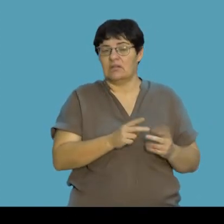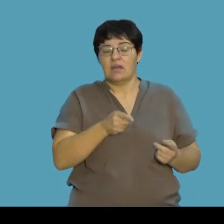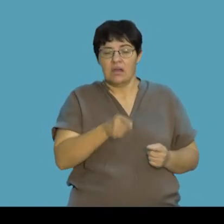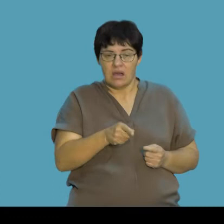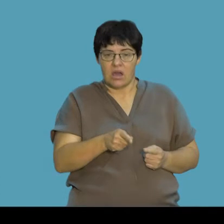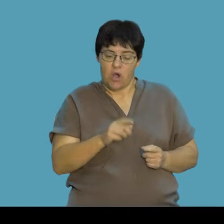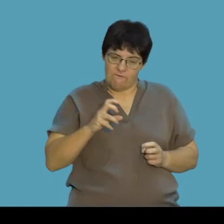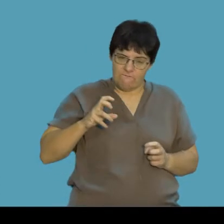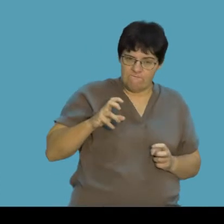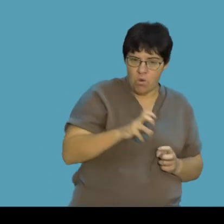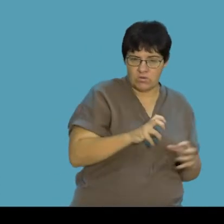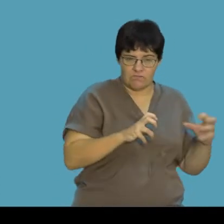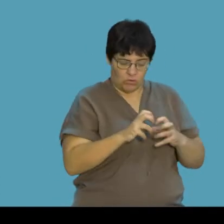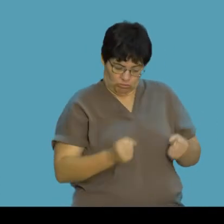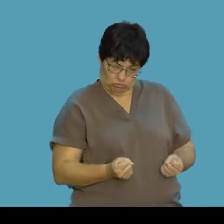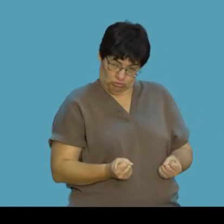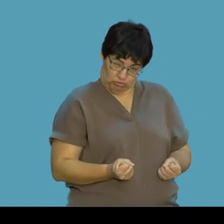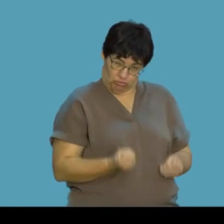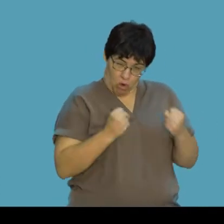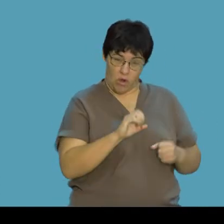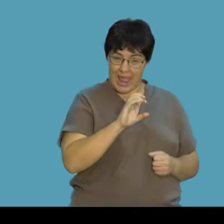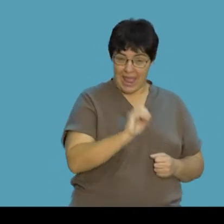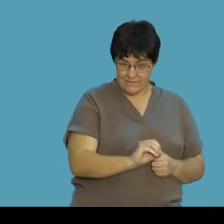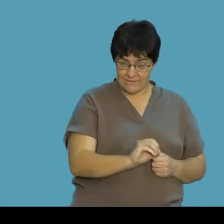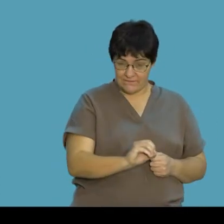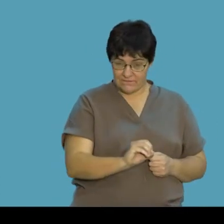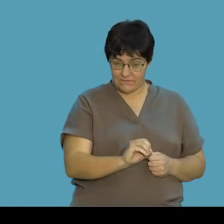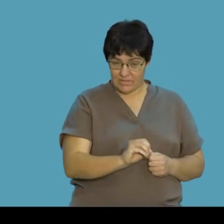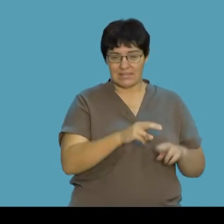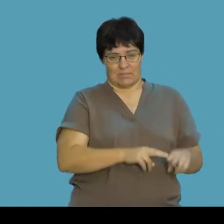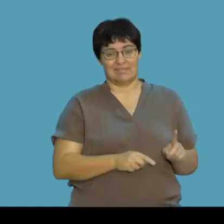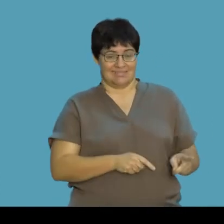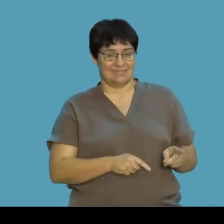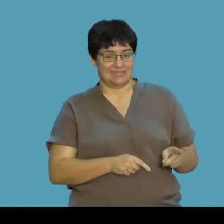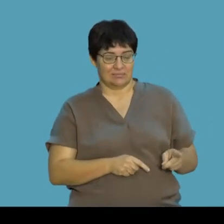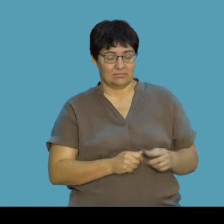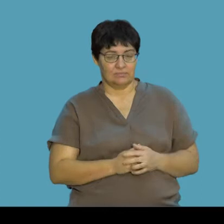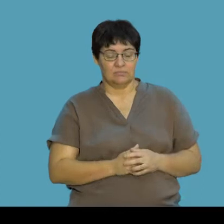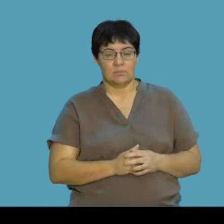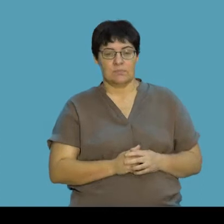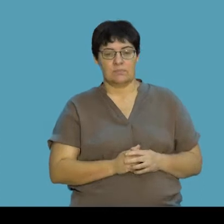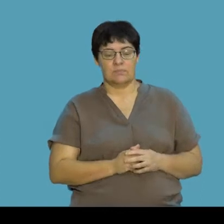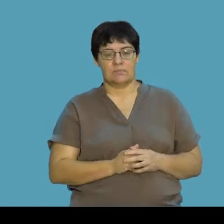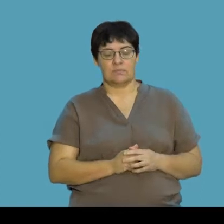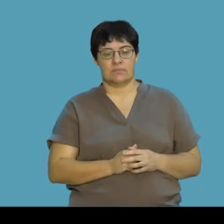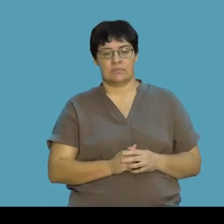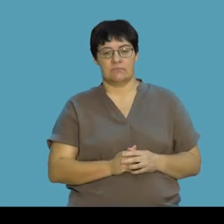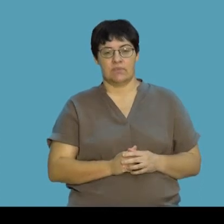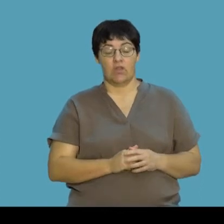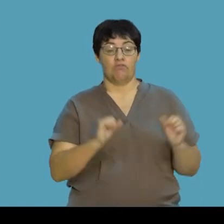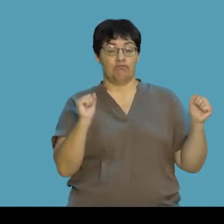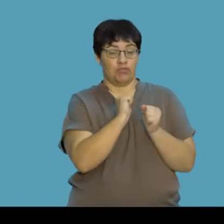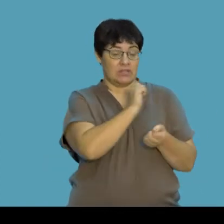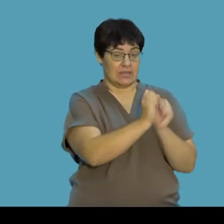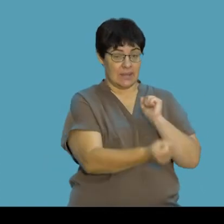how strong the forces, that exist between the particles of that substance. So as